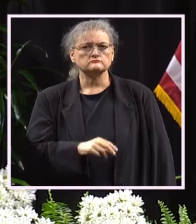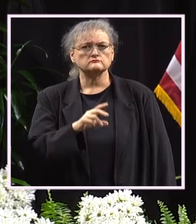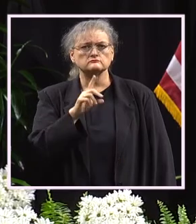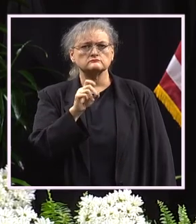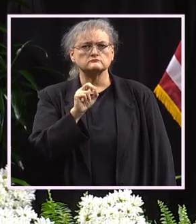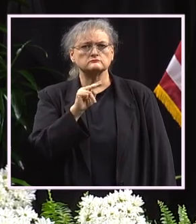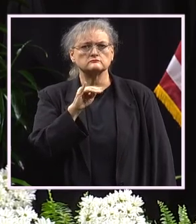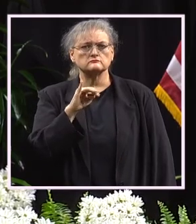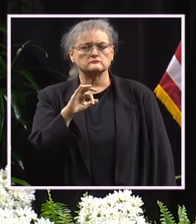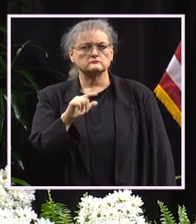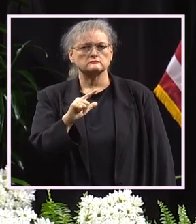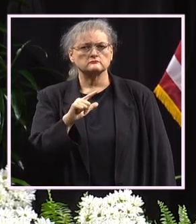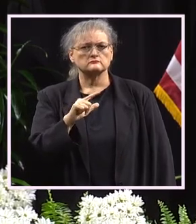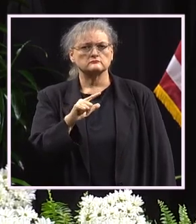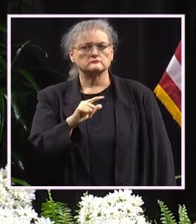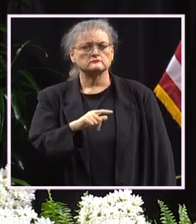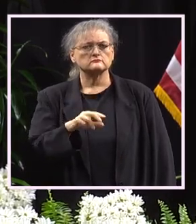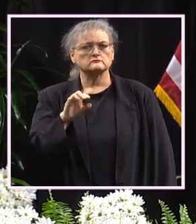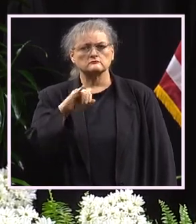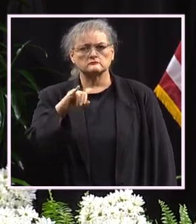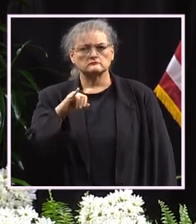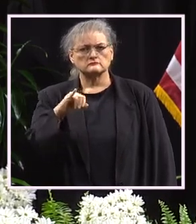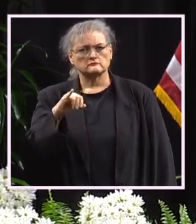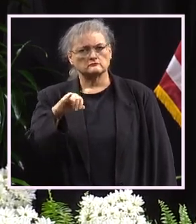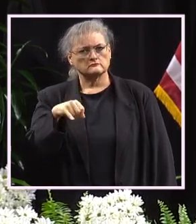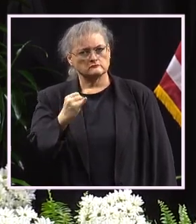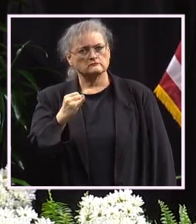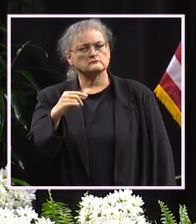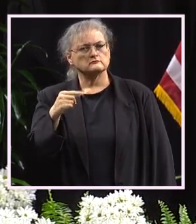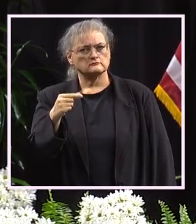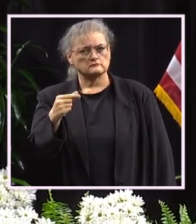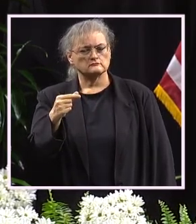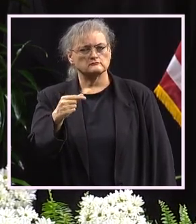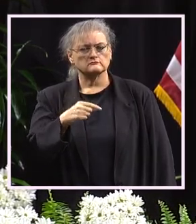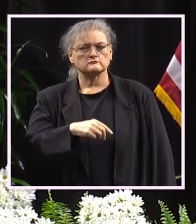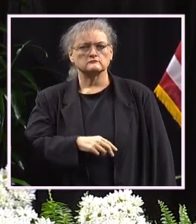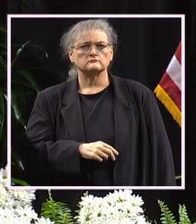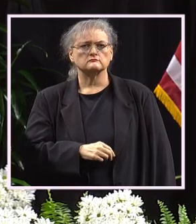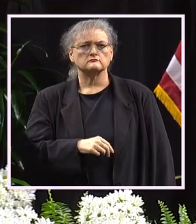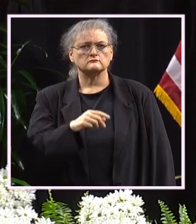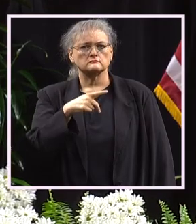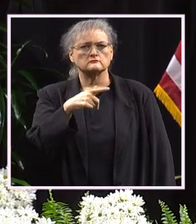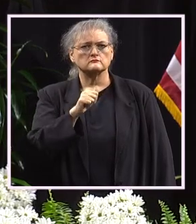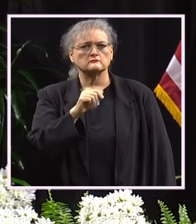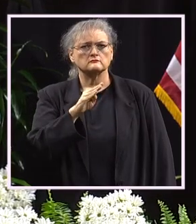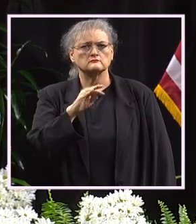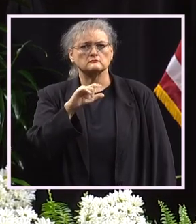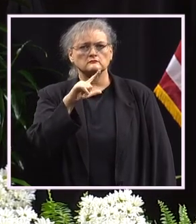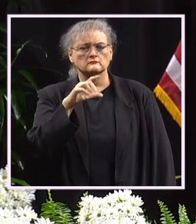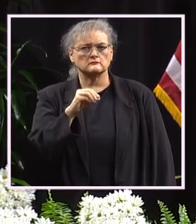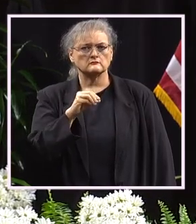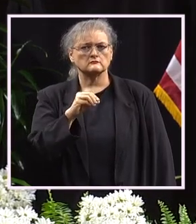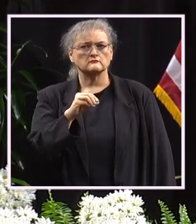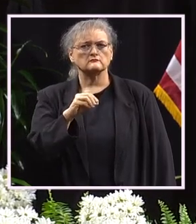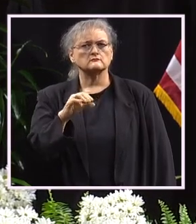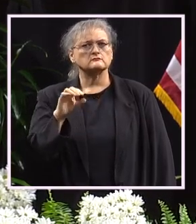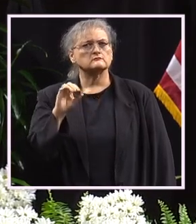Daniel Bernardo Juarez Gonzalez, MBA Pablo Ibarra, MBA